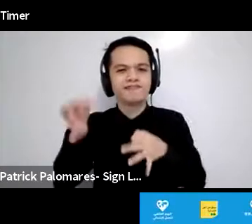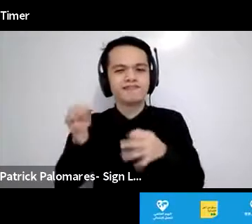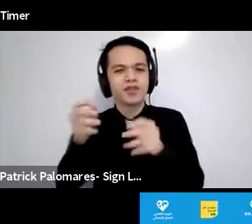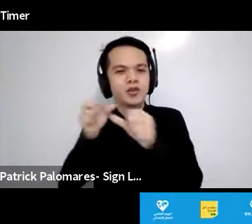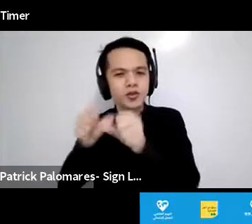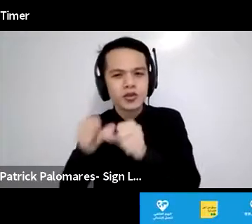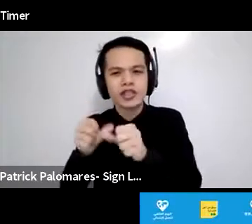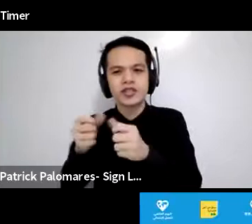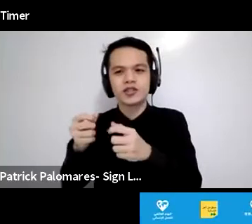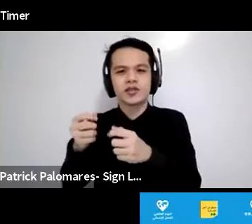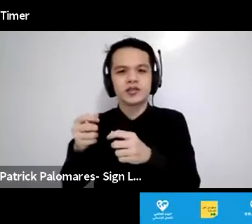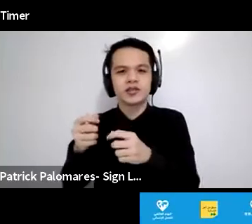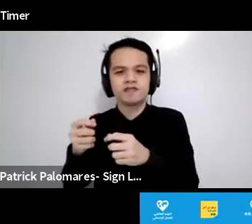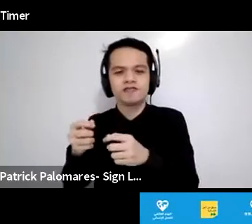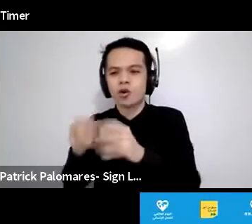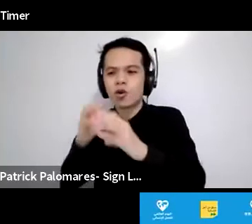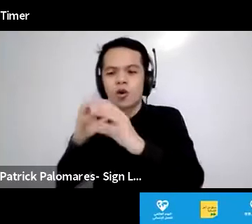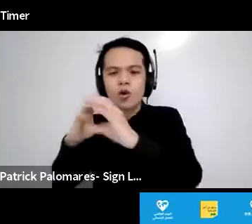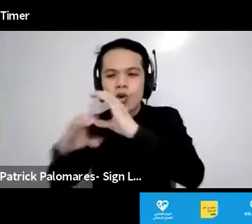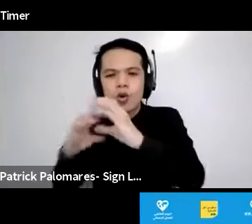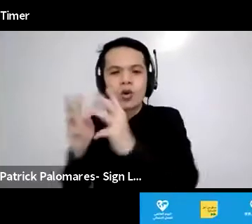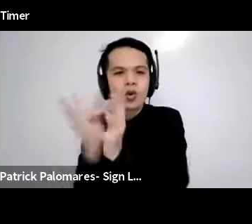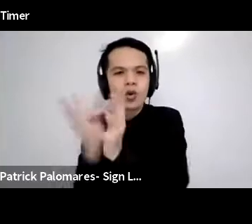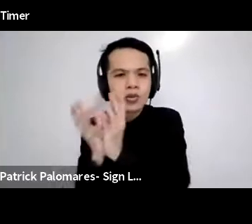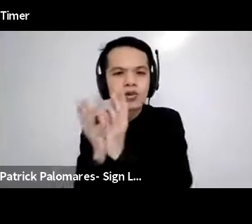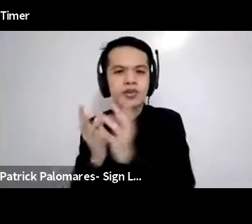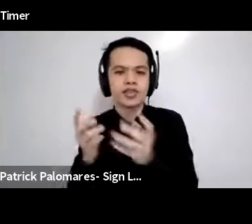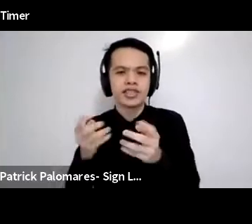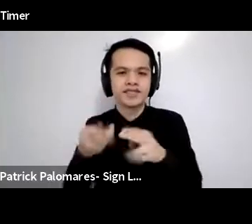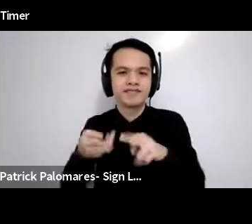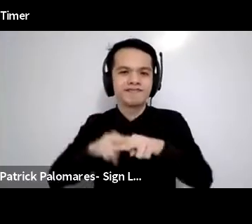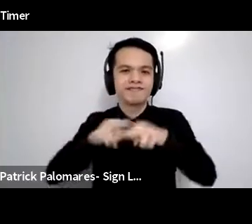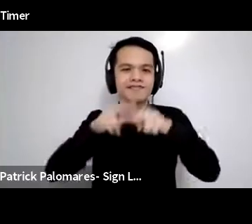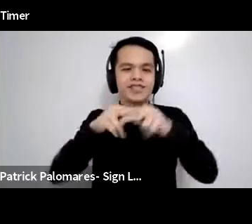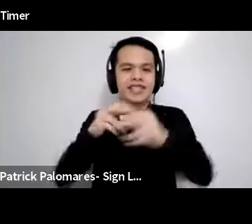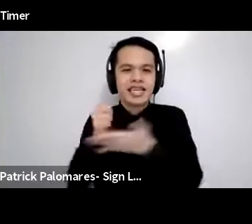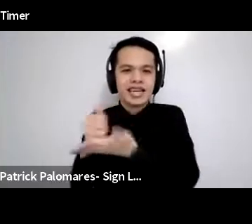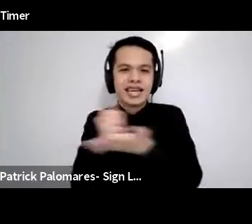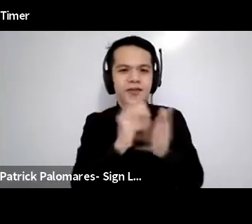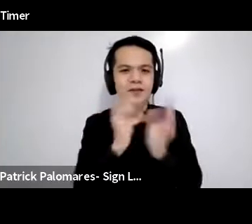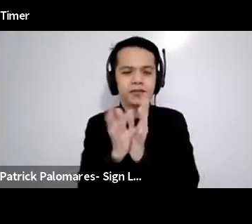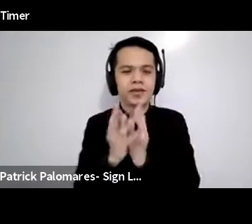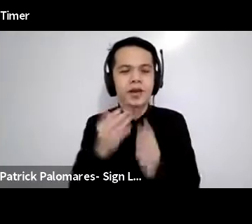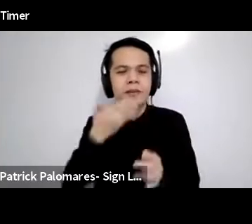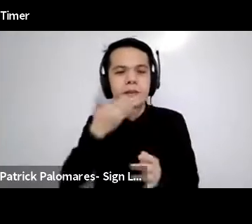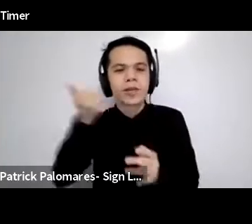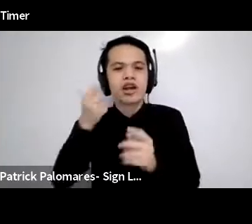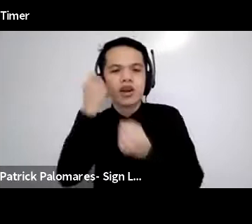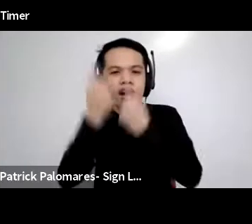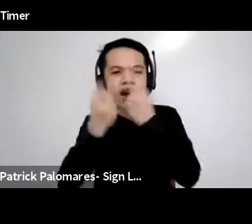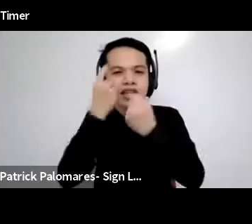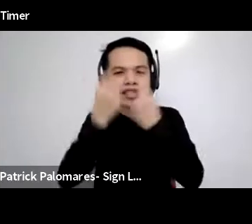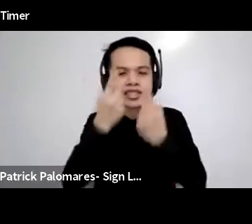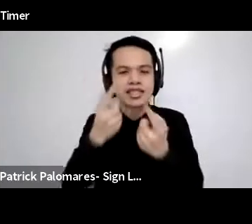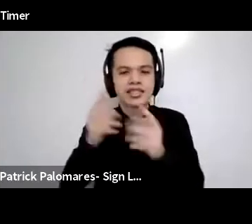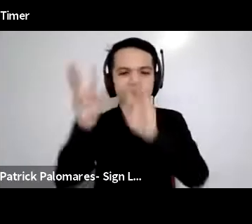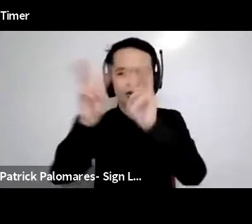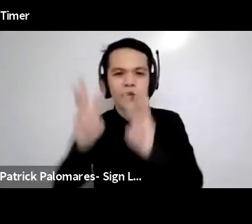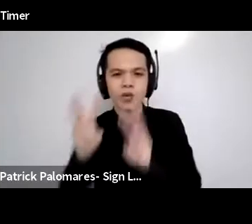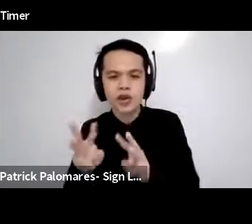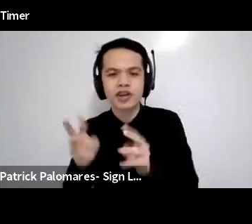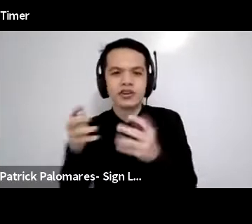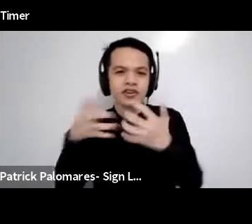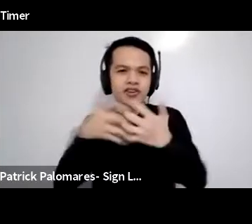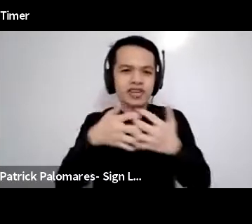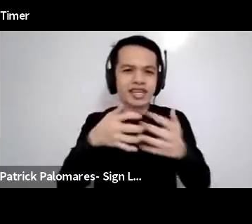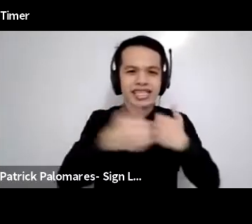communication, community engagement, increasing our efforts to help communities better understand the extreme climate and weather-related risks,